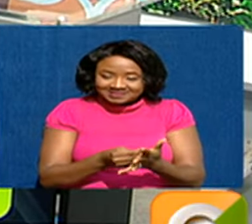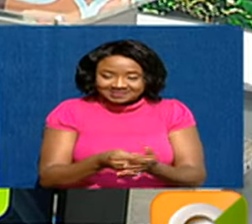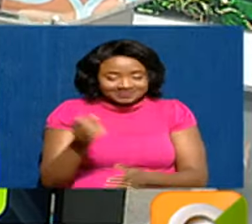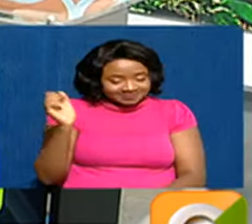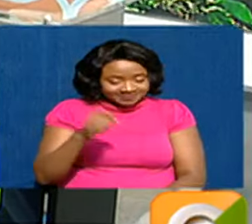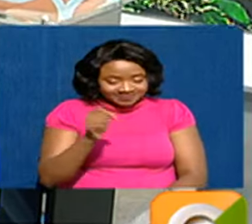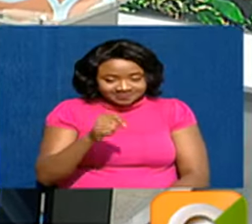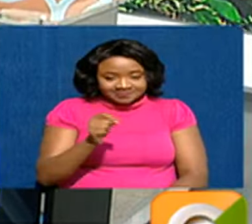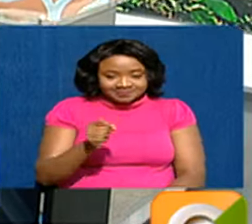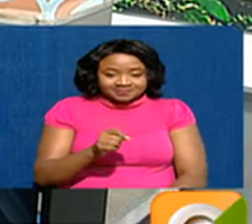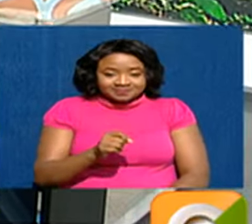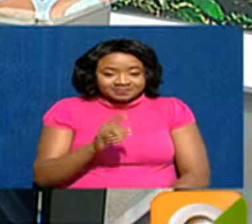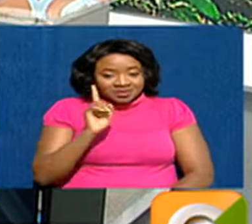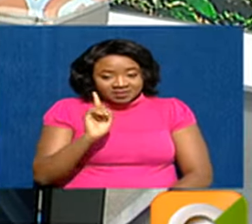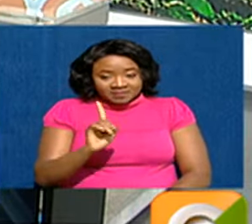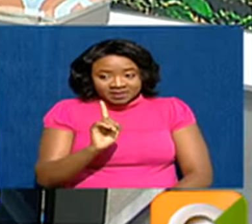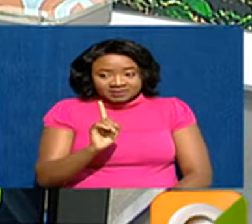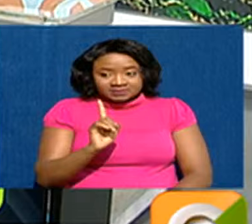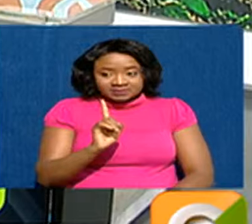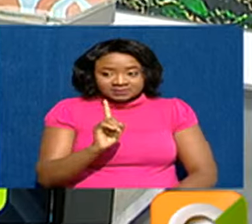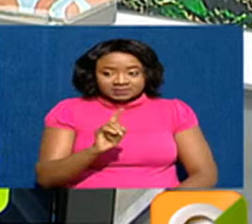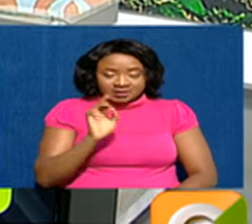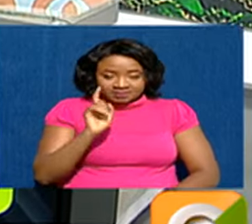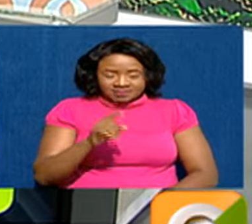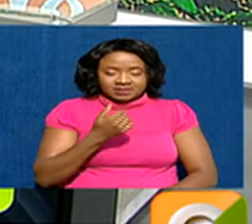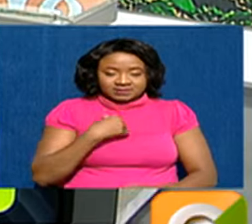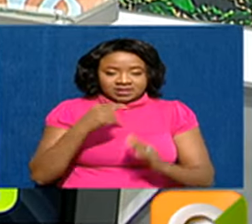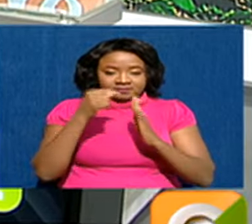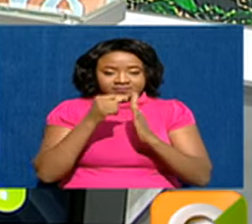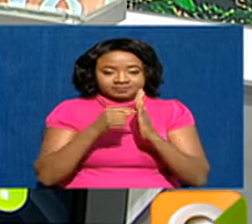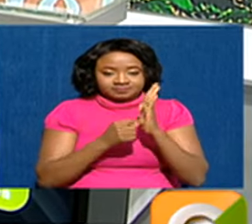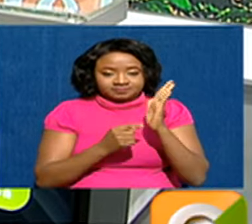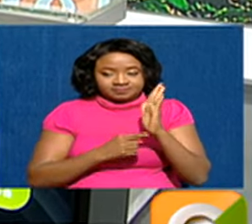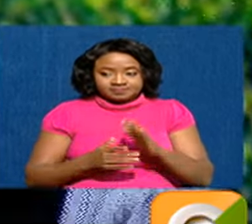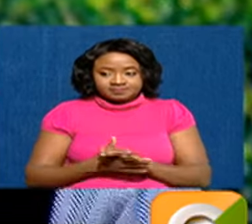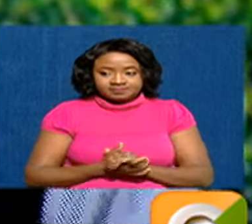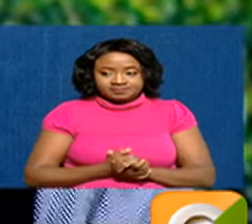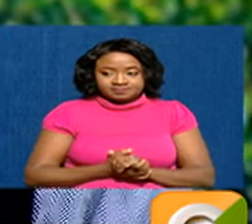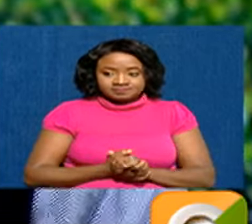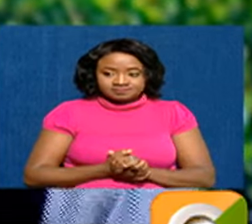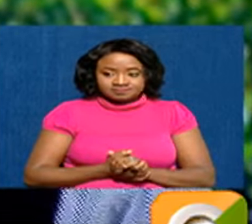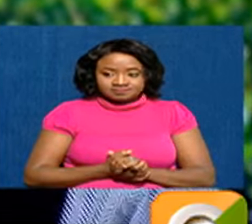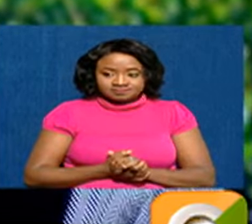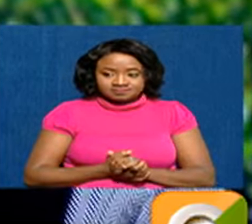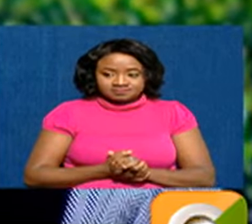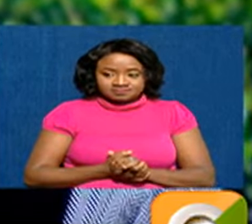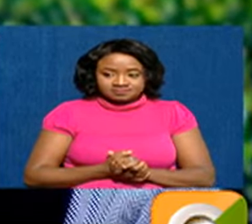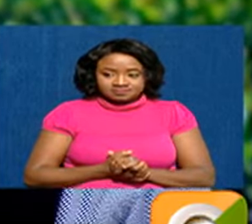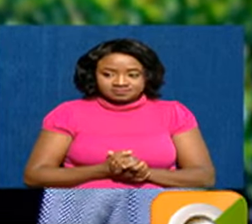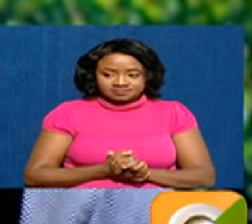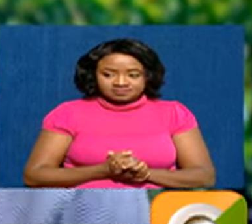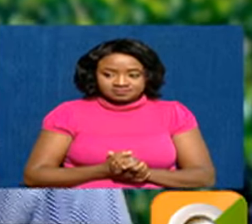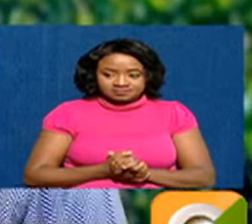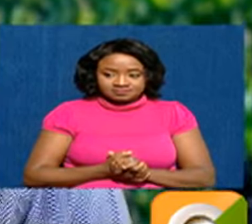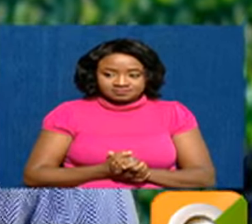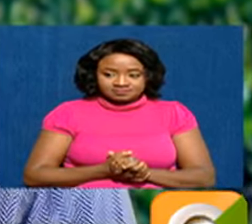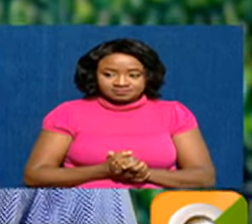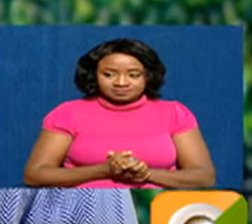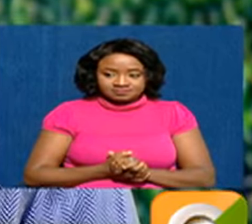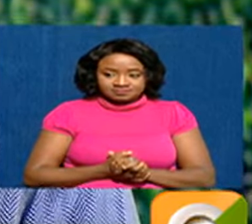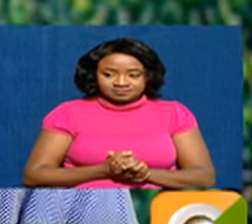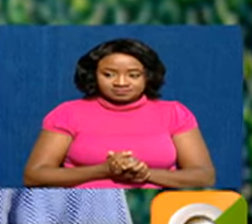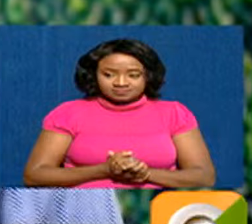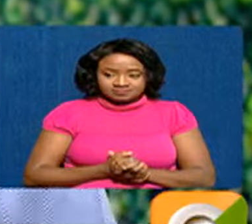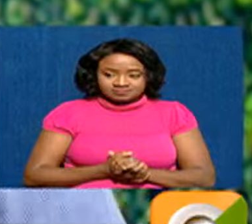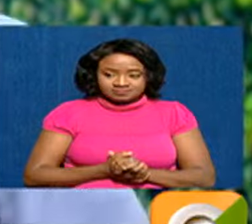Basically, although there are some conditionalities. Of course. And this is like an ATM. Yes, it is. This is like an ATM. Yes,